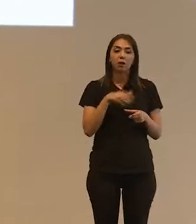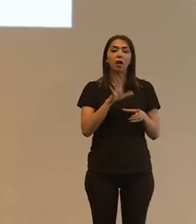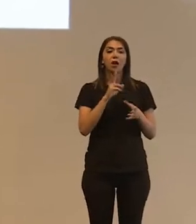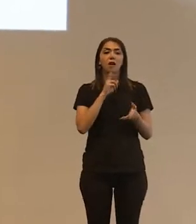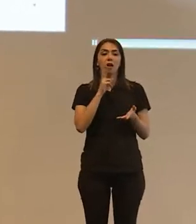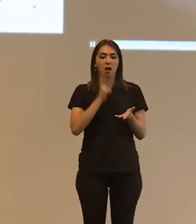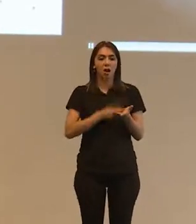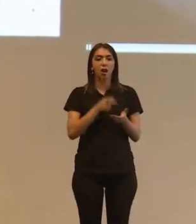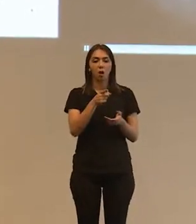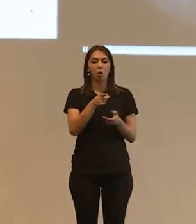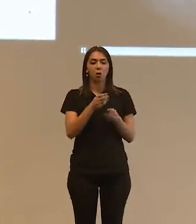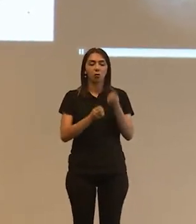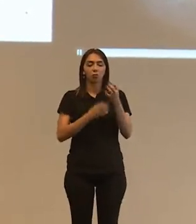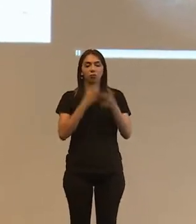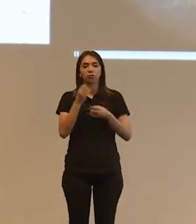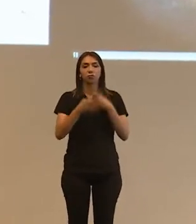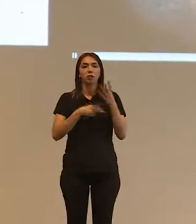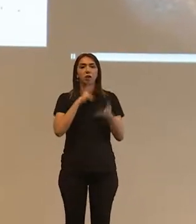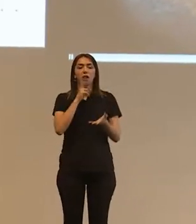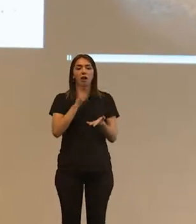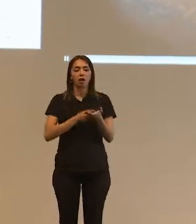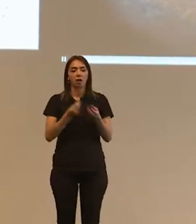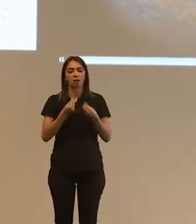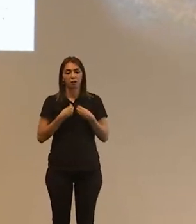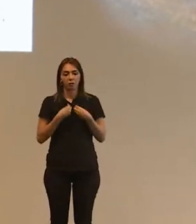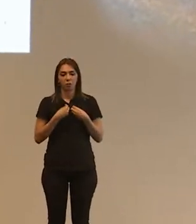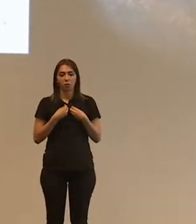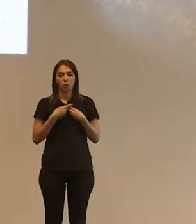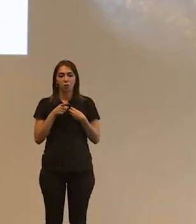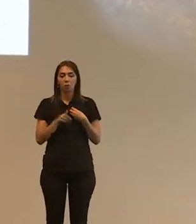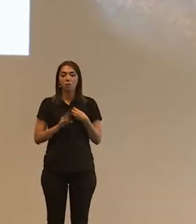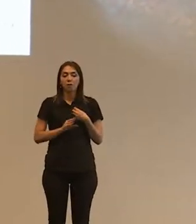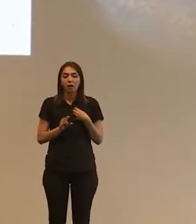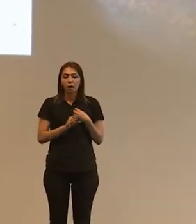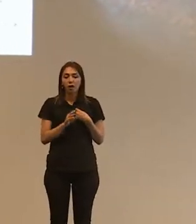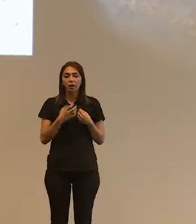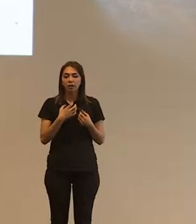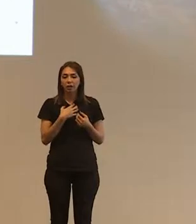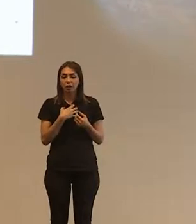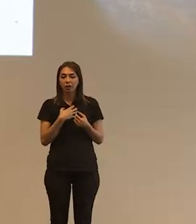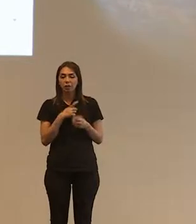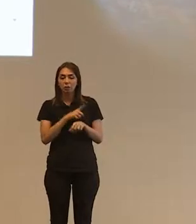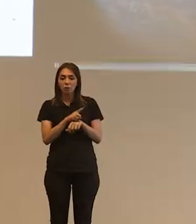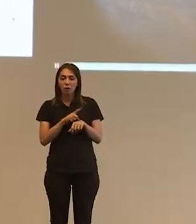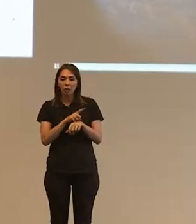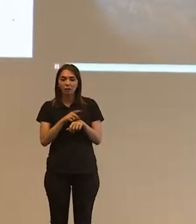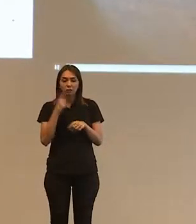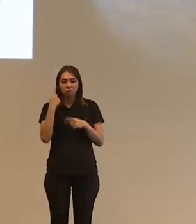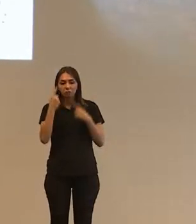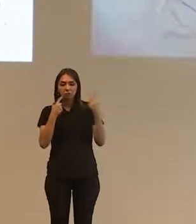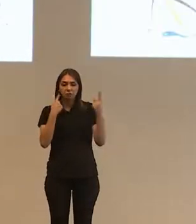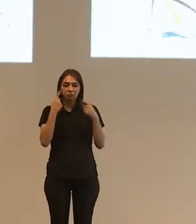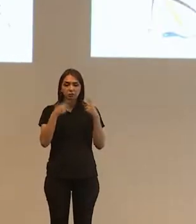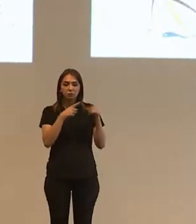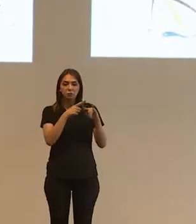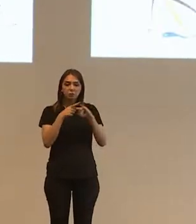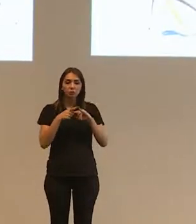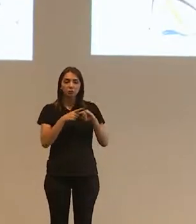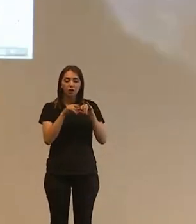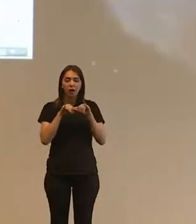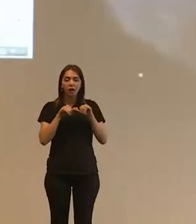red then the rats will need to go through a thinking process to make a decision or to make a